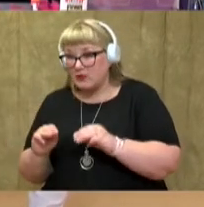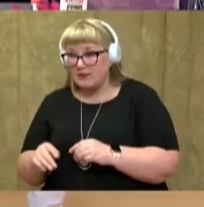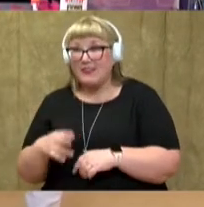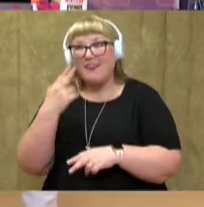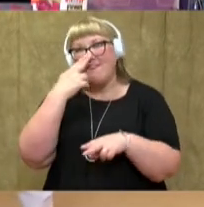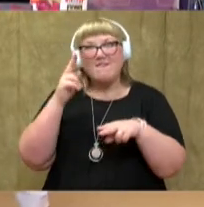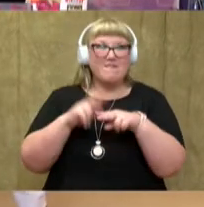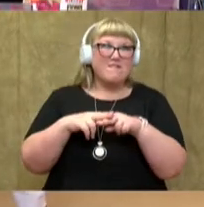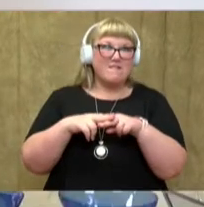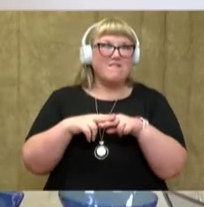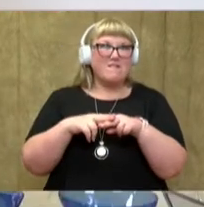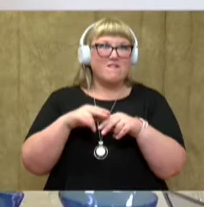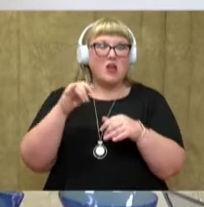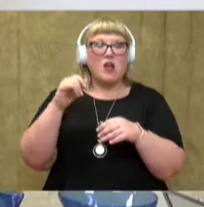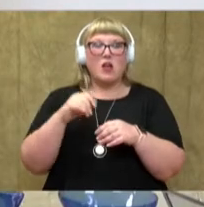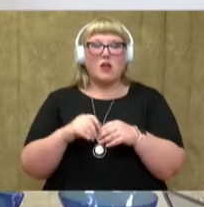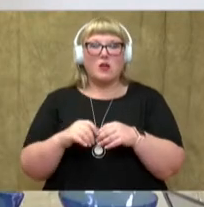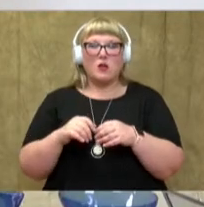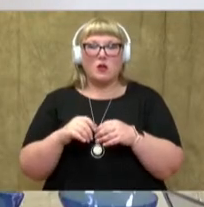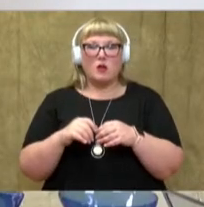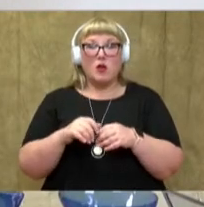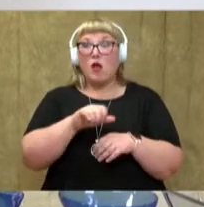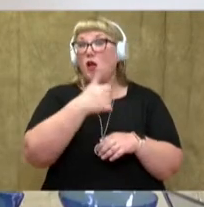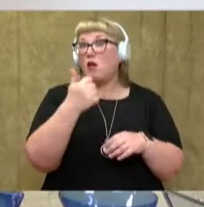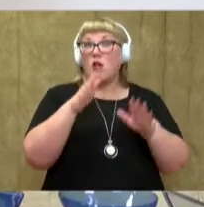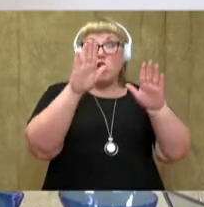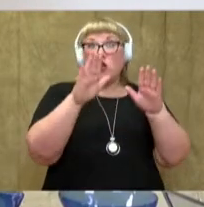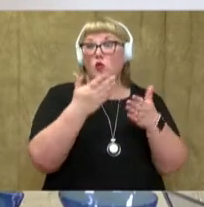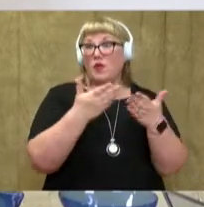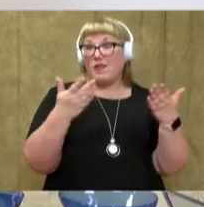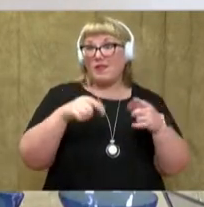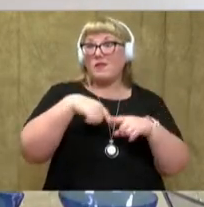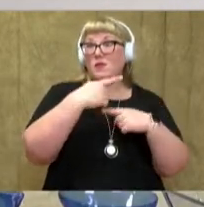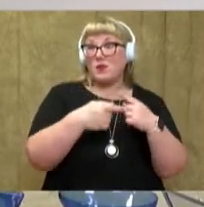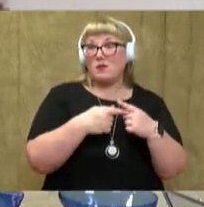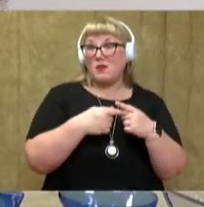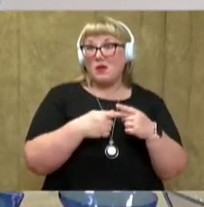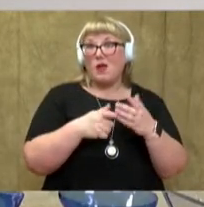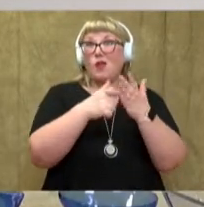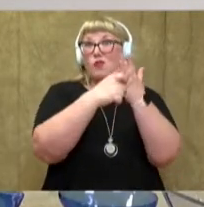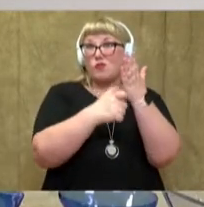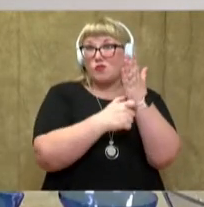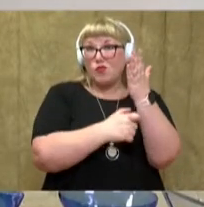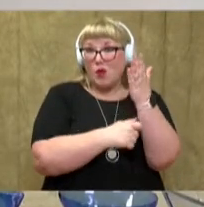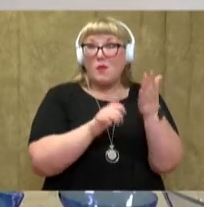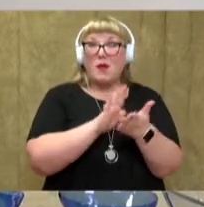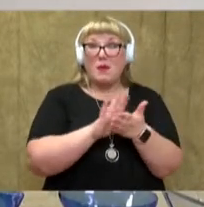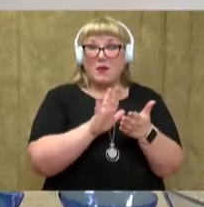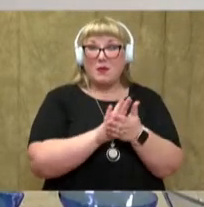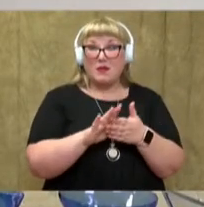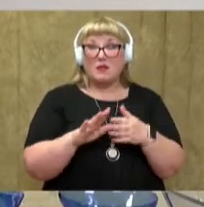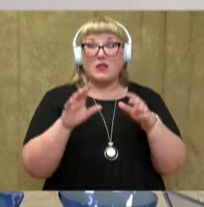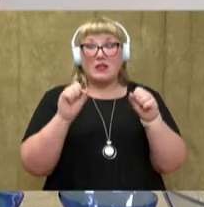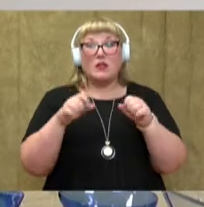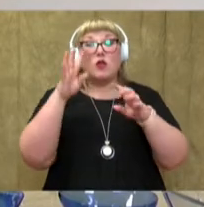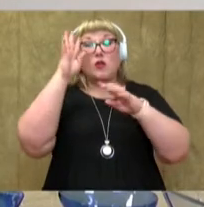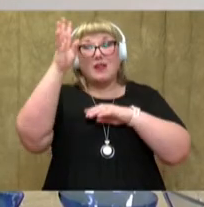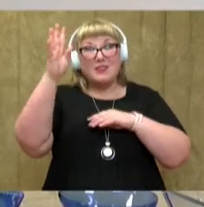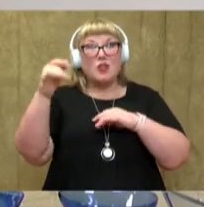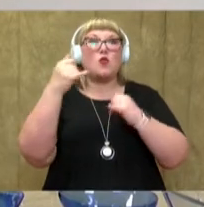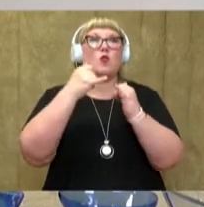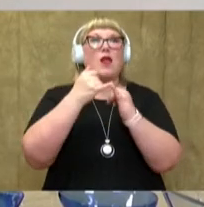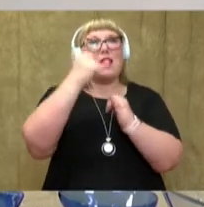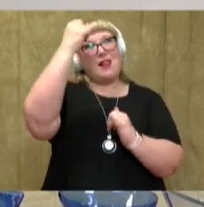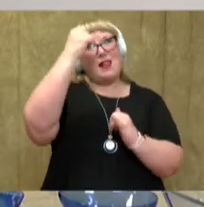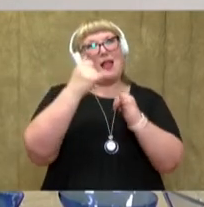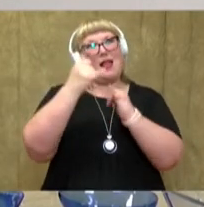fun with making marks on the page. Another great thing about notebook paper is that you can create lines